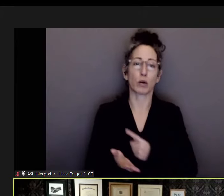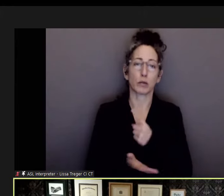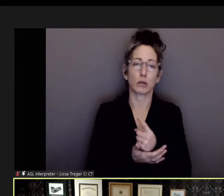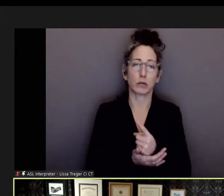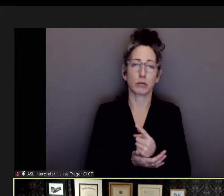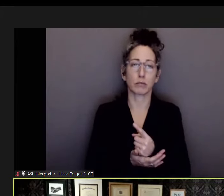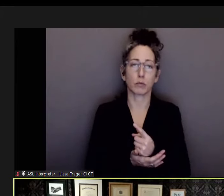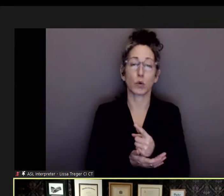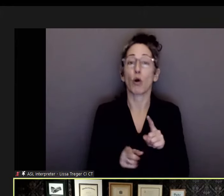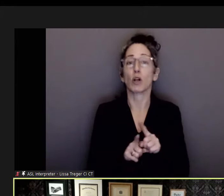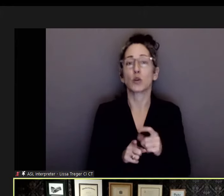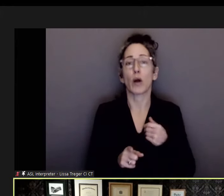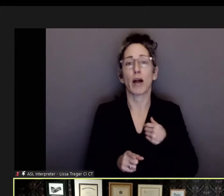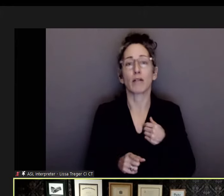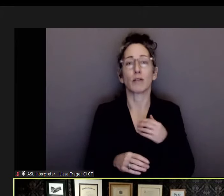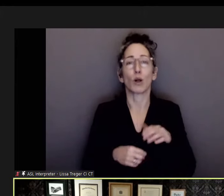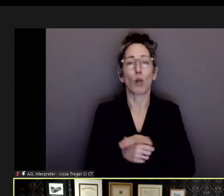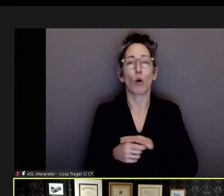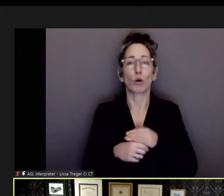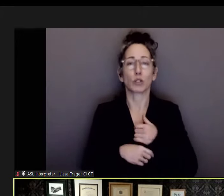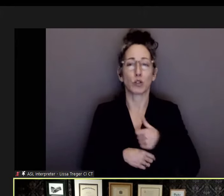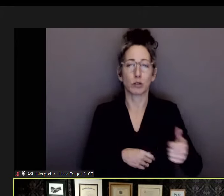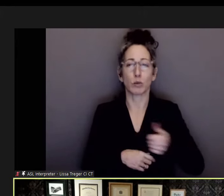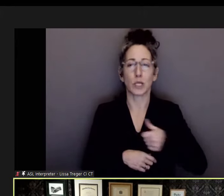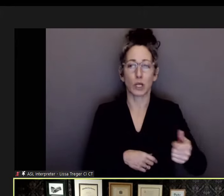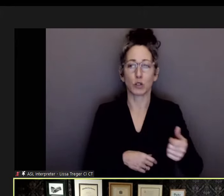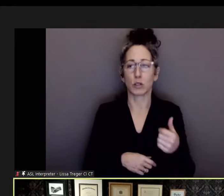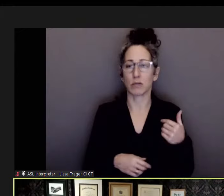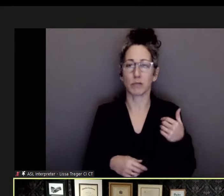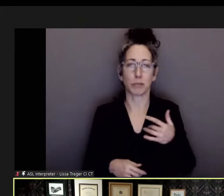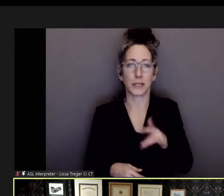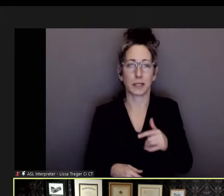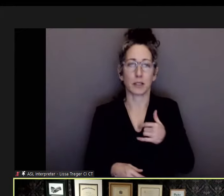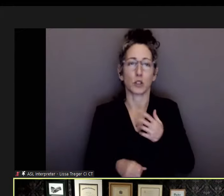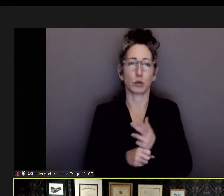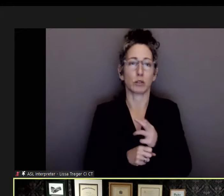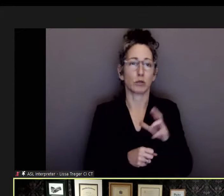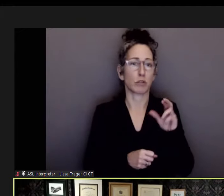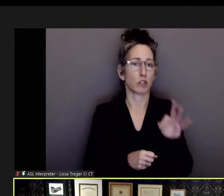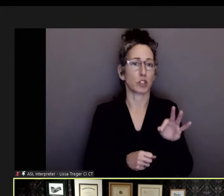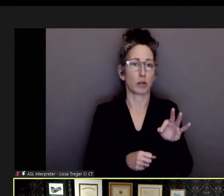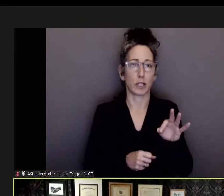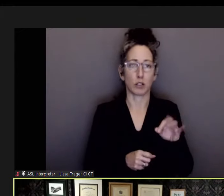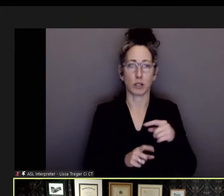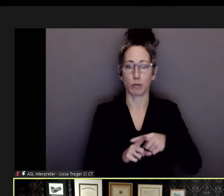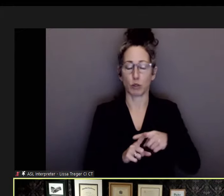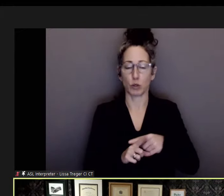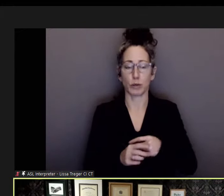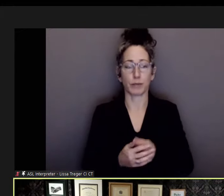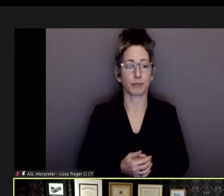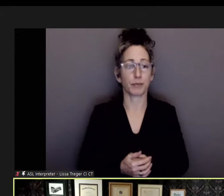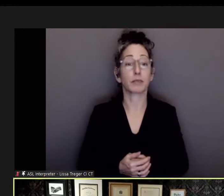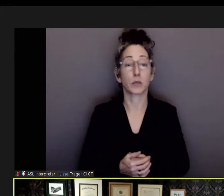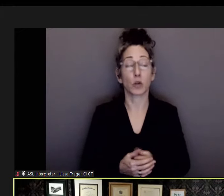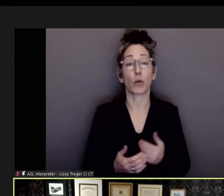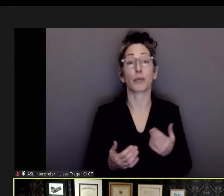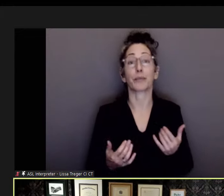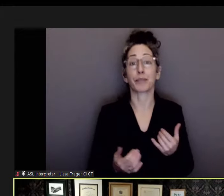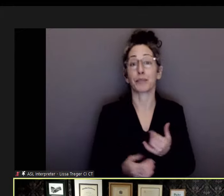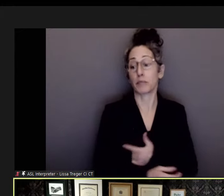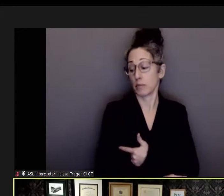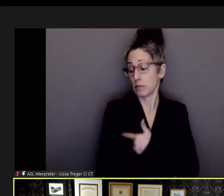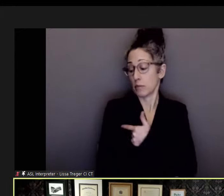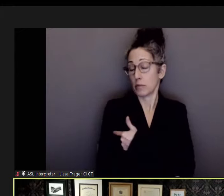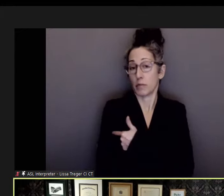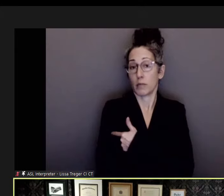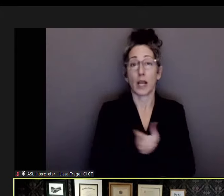transportation under controlled conditions at refrigerator temperature. When the vaccine is administered, it comes out of a multiple